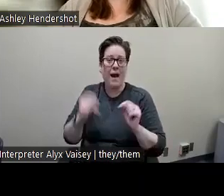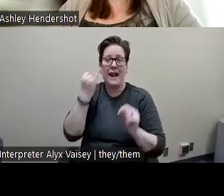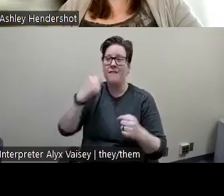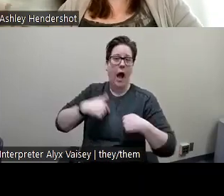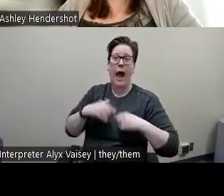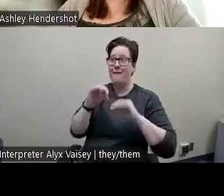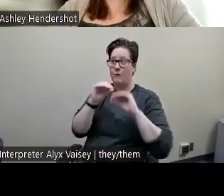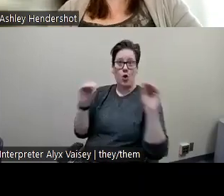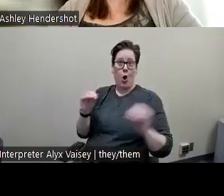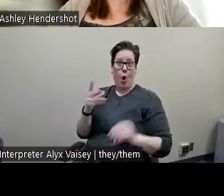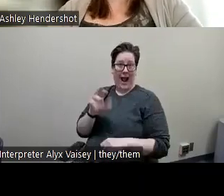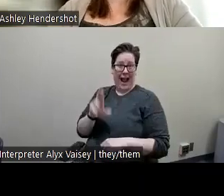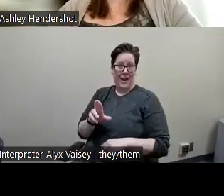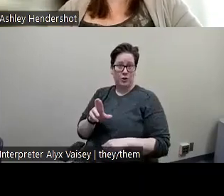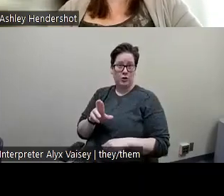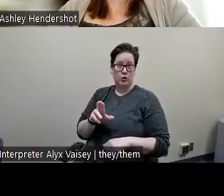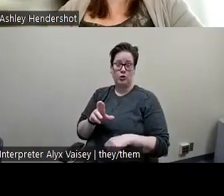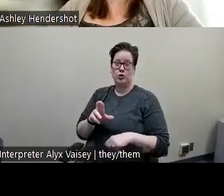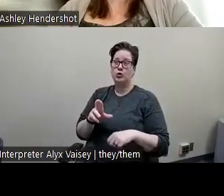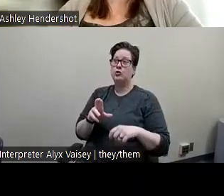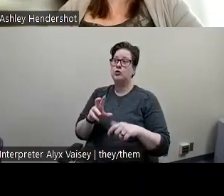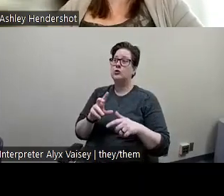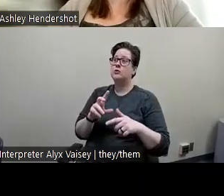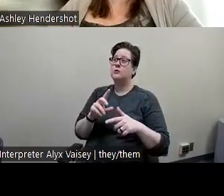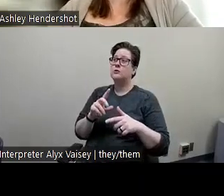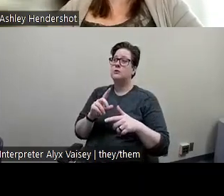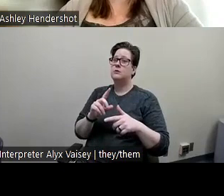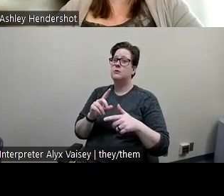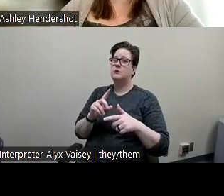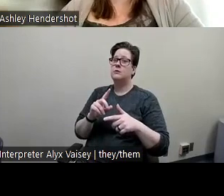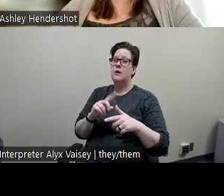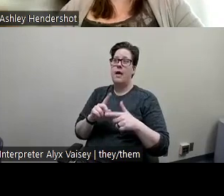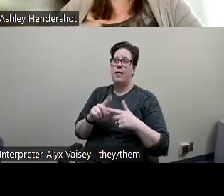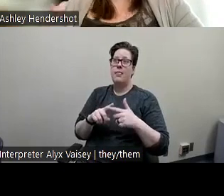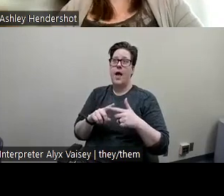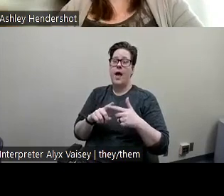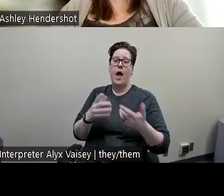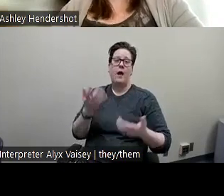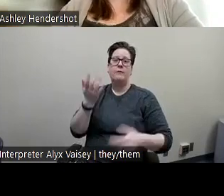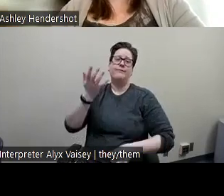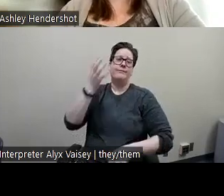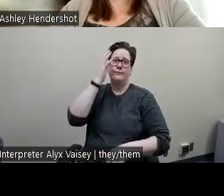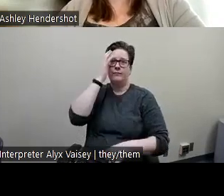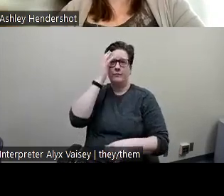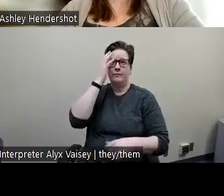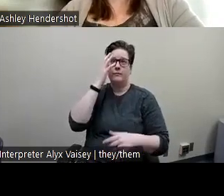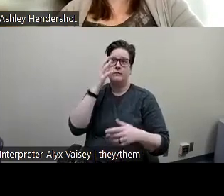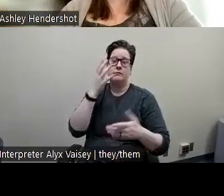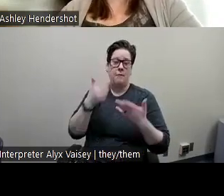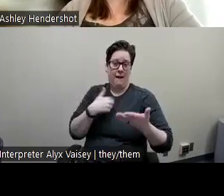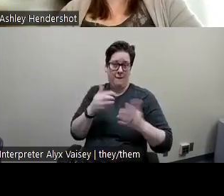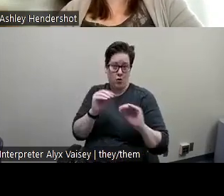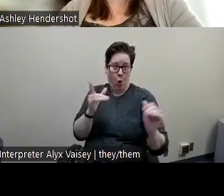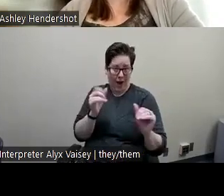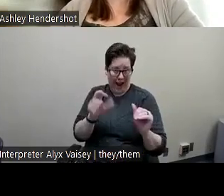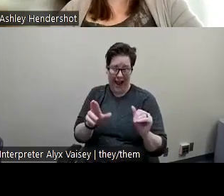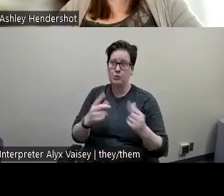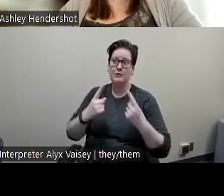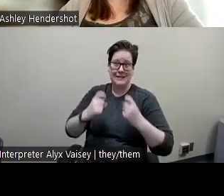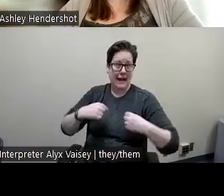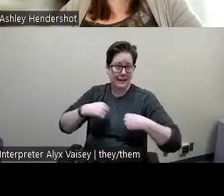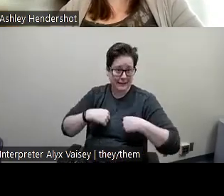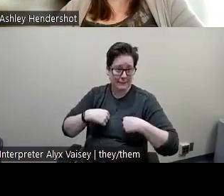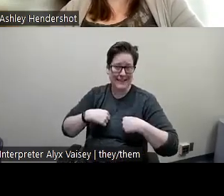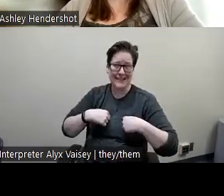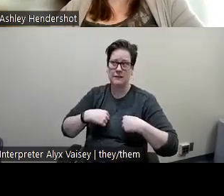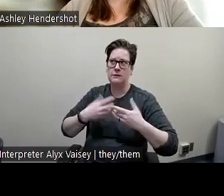positive when their children come to have testing and there's a 50% chance they inherit, or for someone who doesn't have cancer when they come to do this,